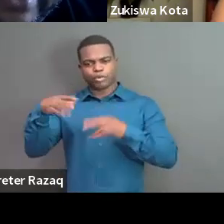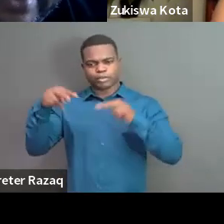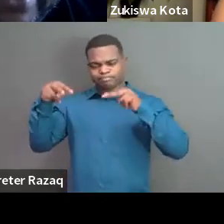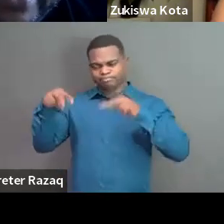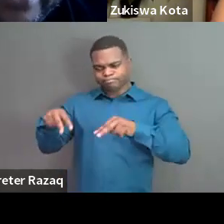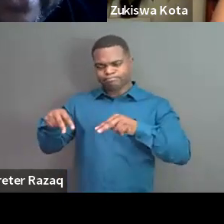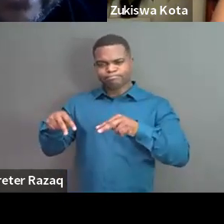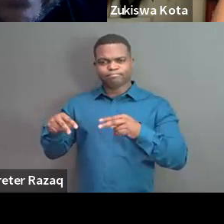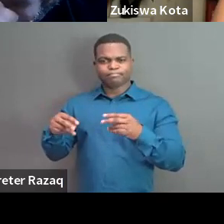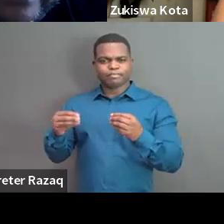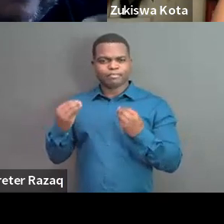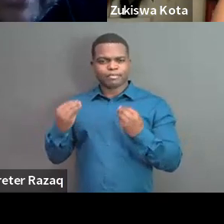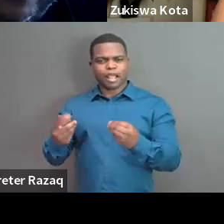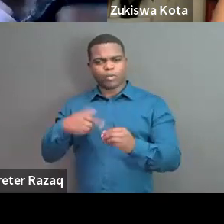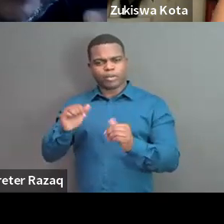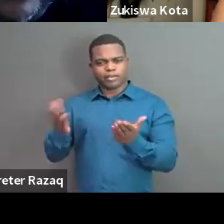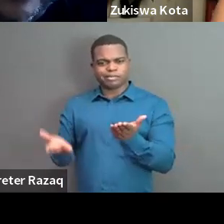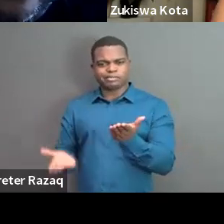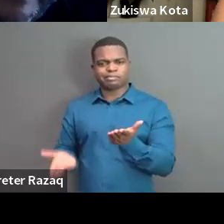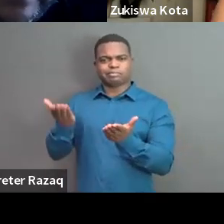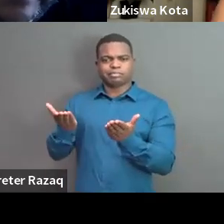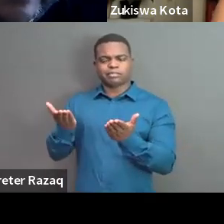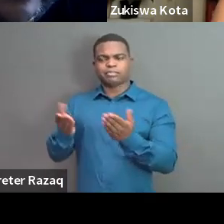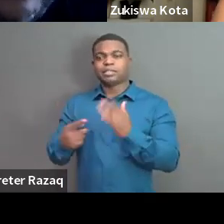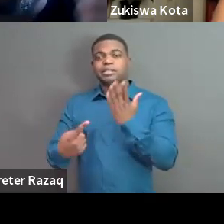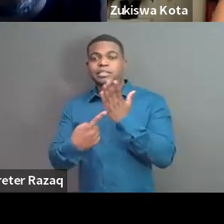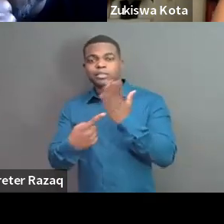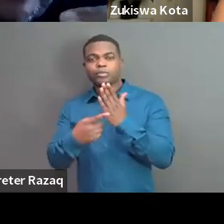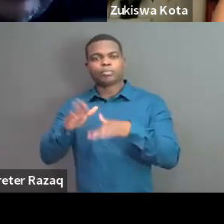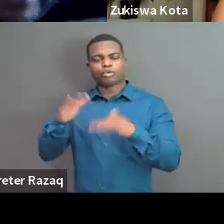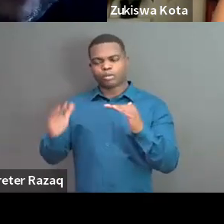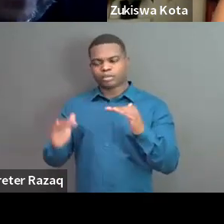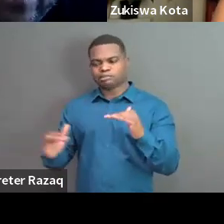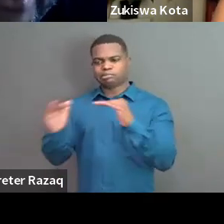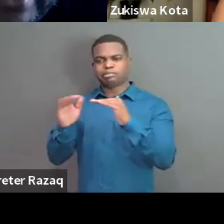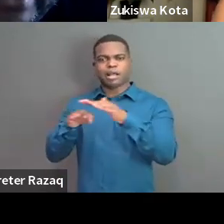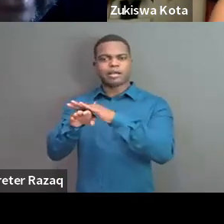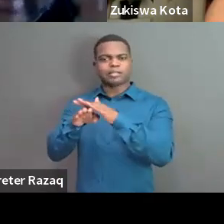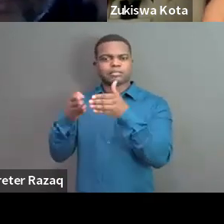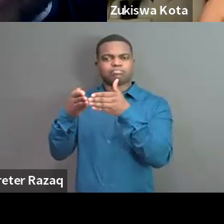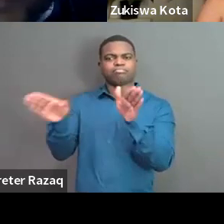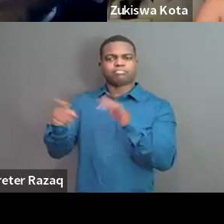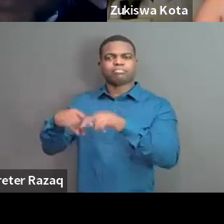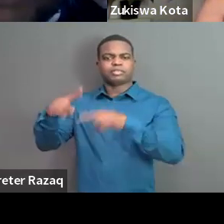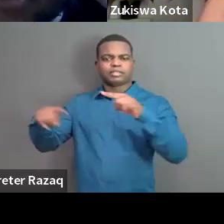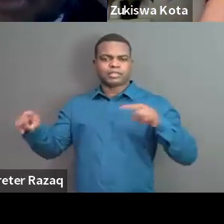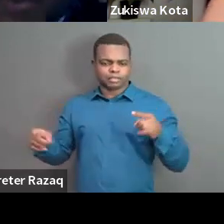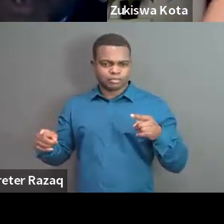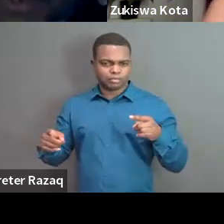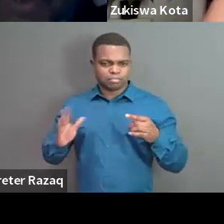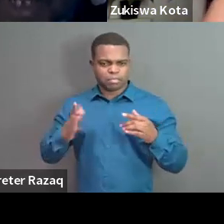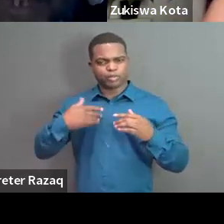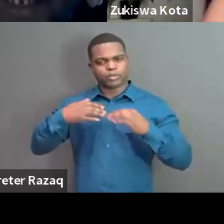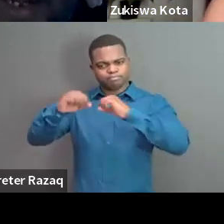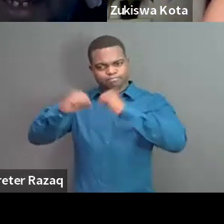mitigate that? And this plus code system, in a small way, attempts to do that you can use this